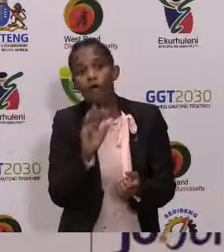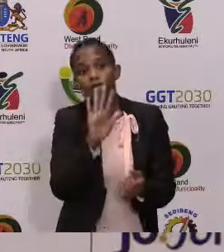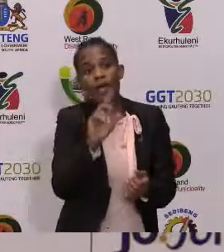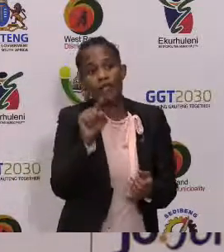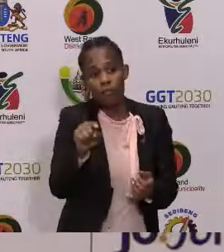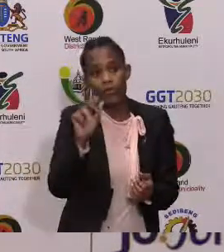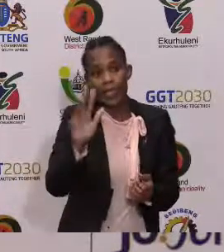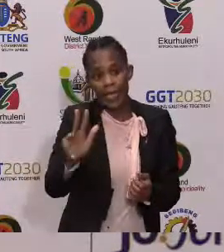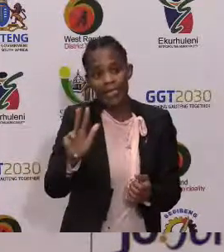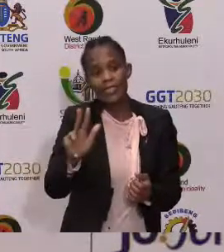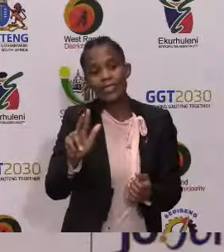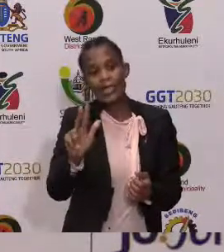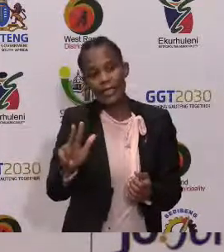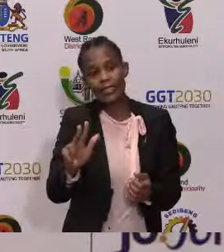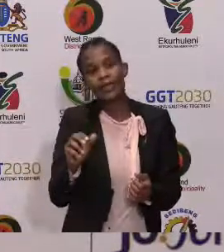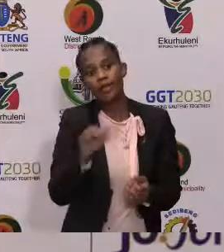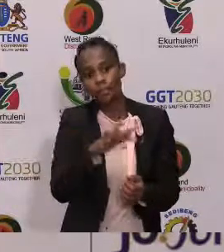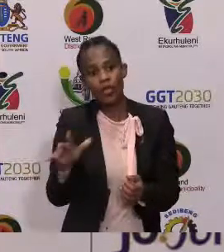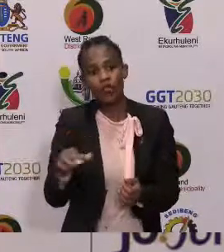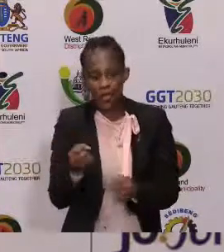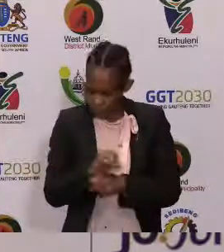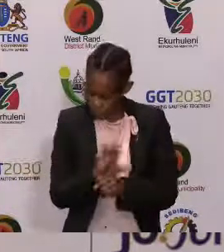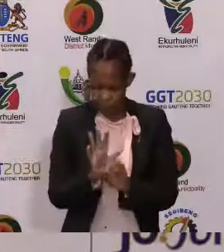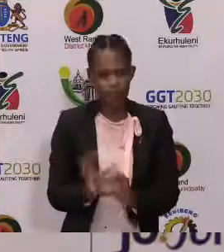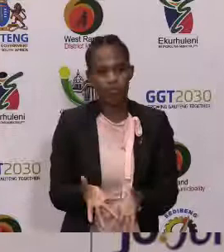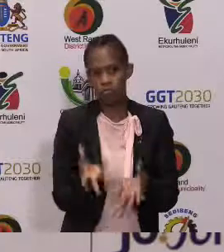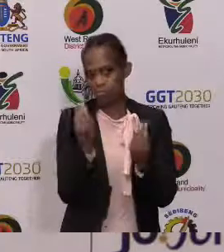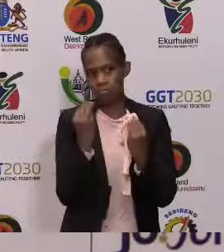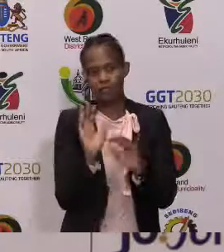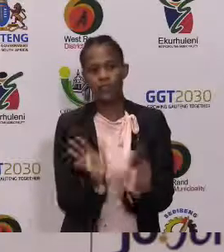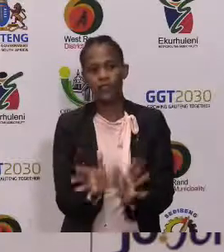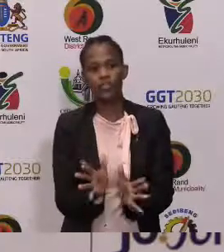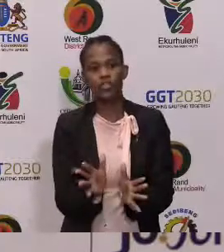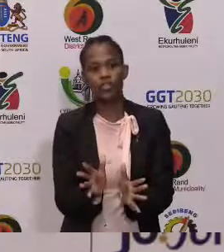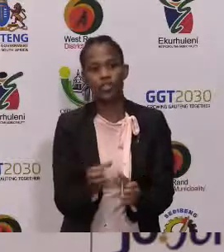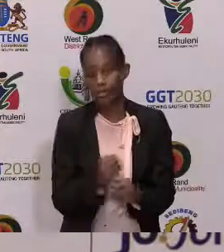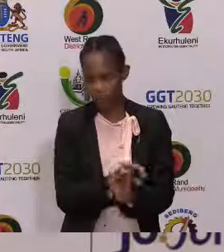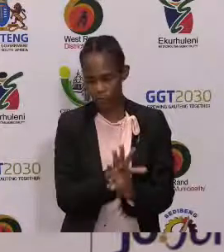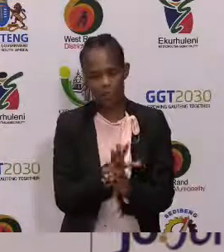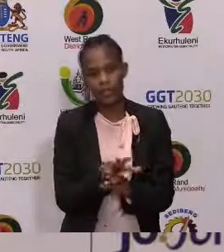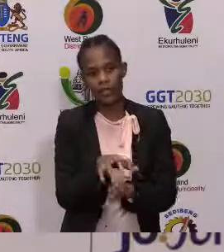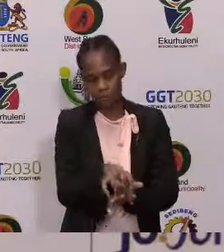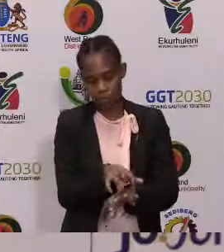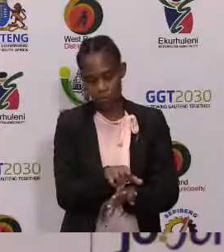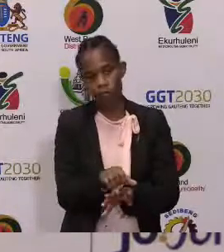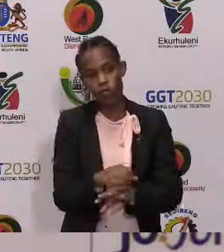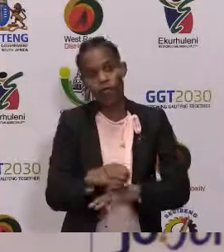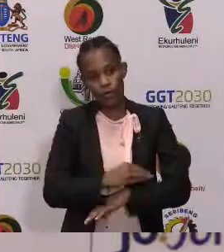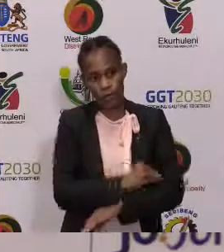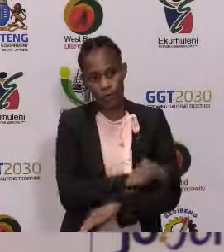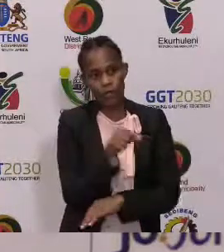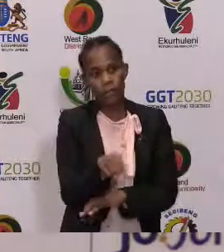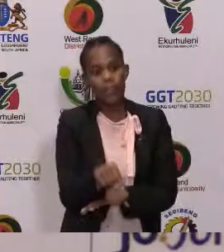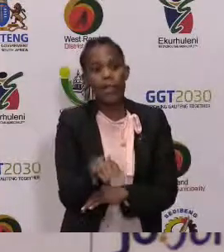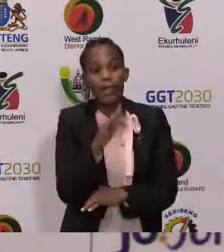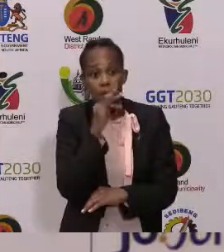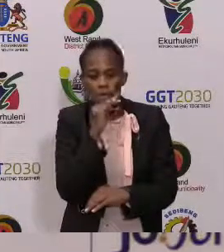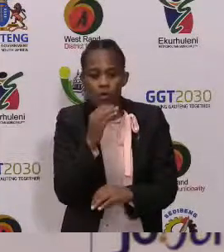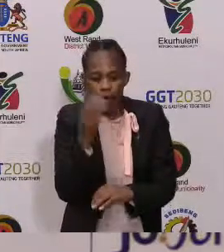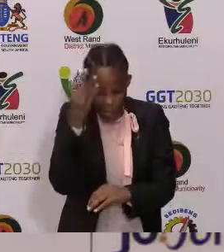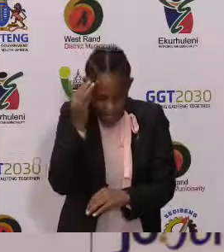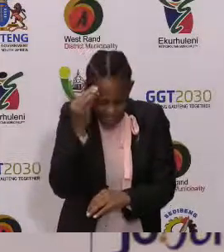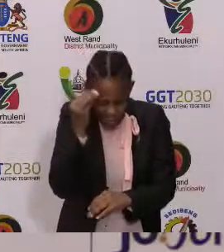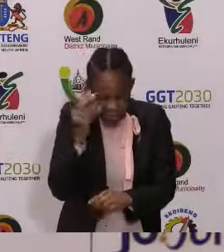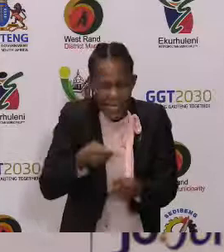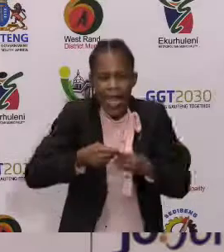Gauteng alone that were actually infected with the virus. The mortality rate, we're fortunate in that we're relatively lower than what has been experienced in